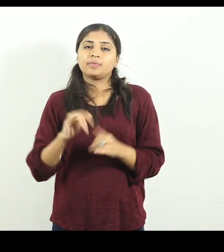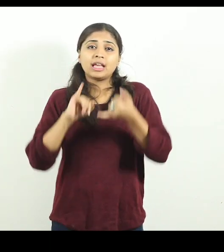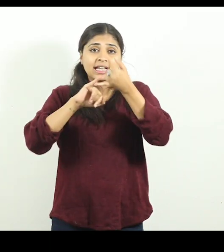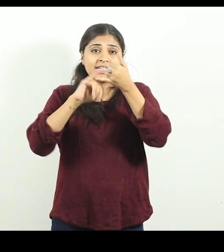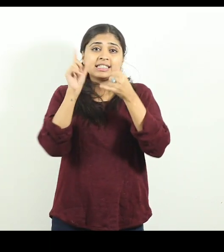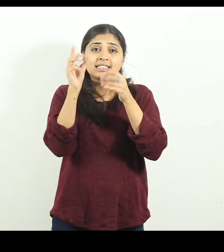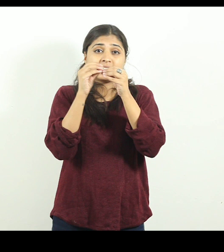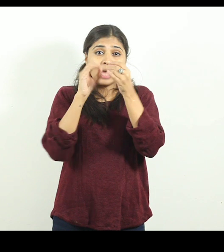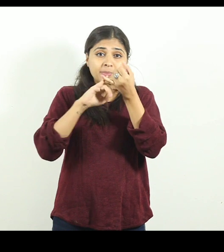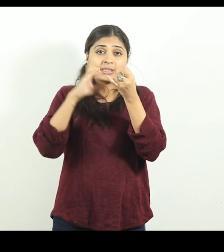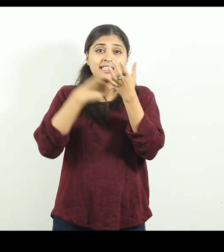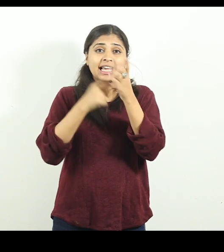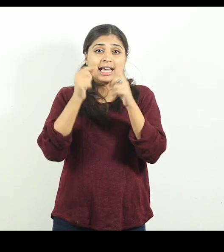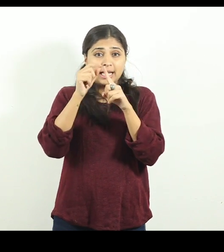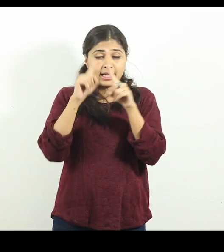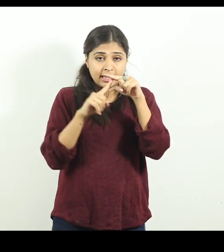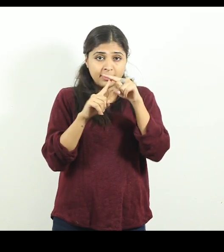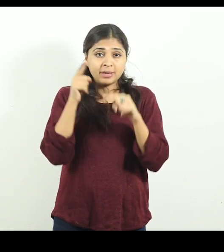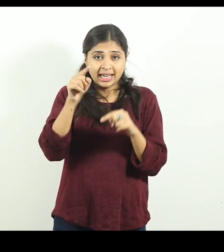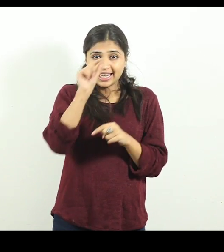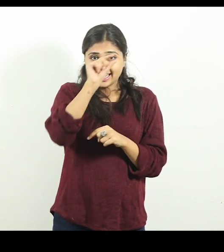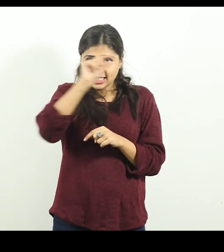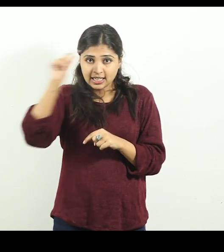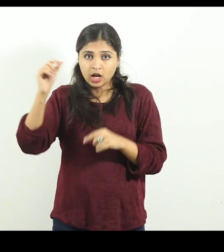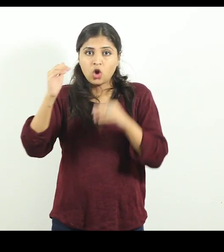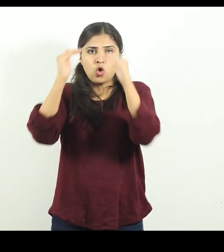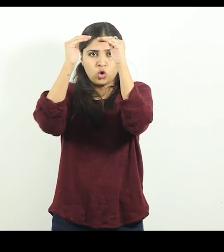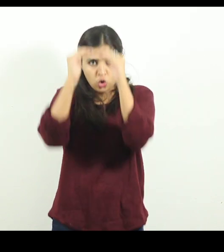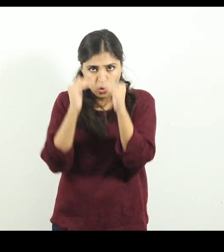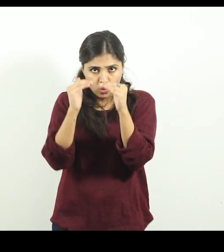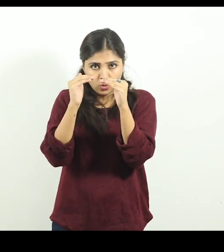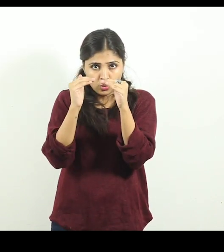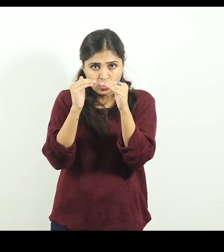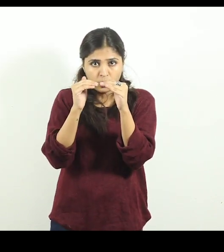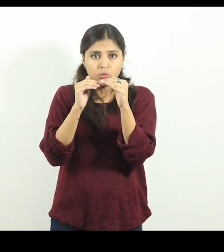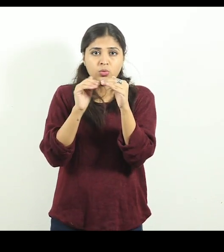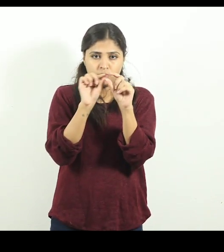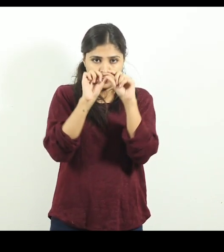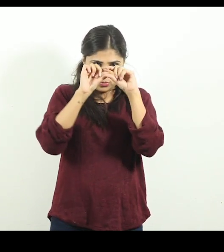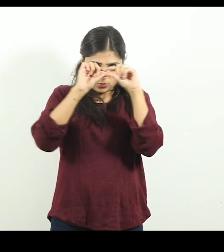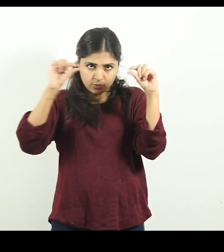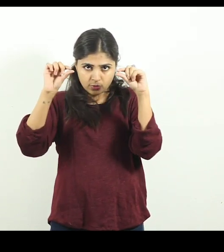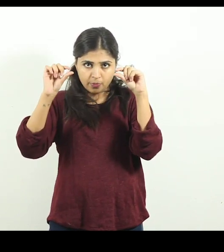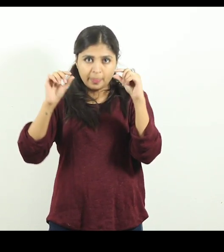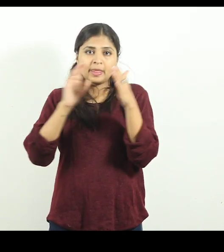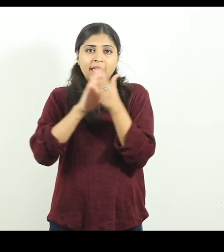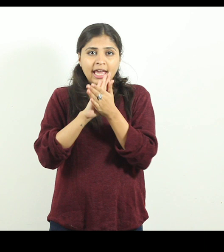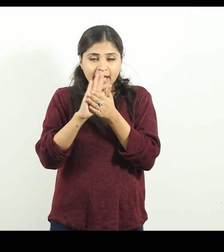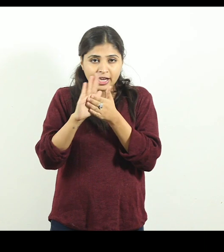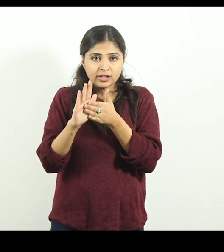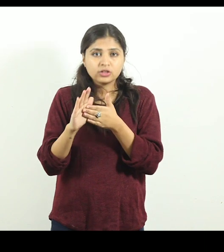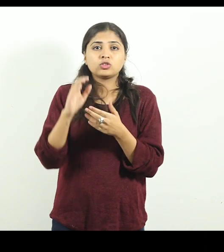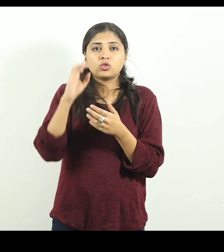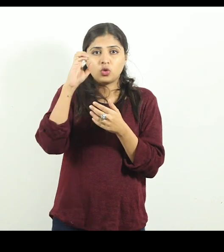in subscripted form. Subscript. Text that has been raised vertically, that